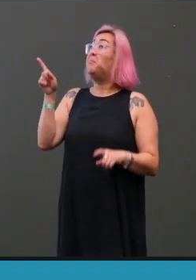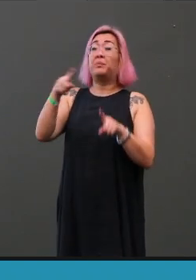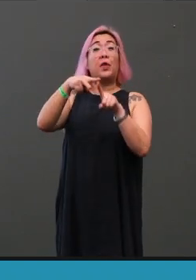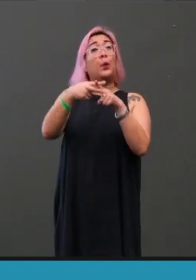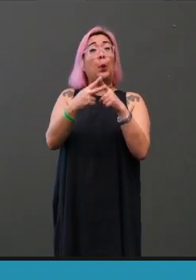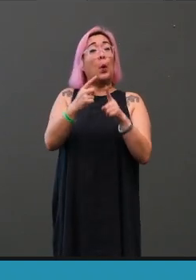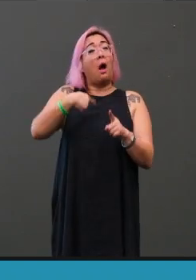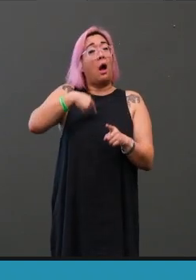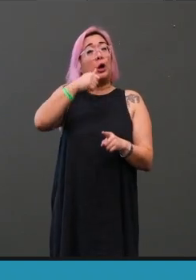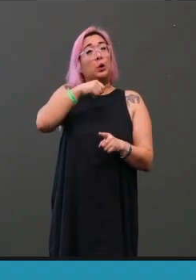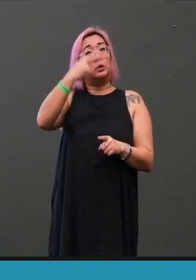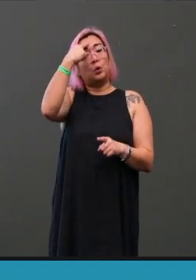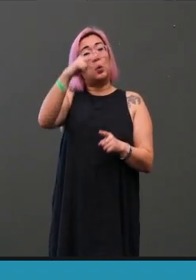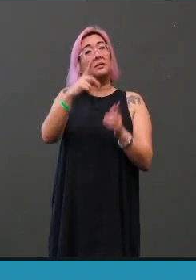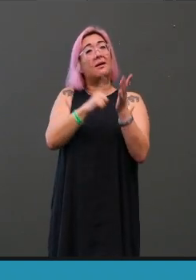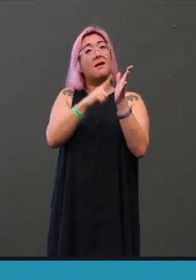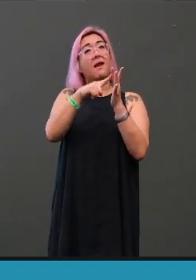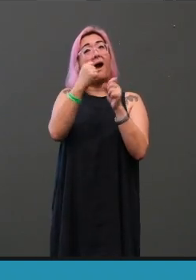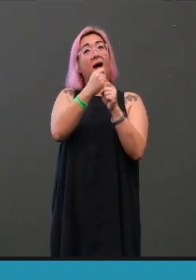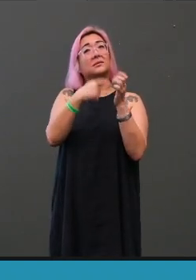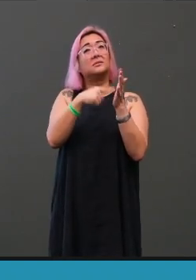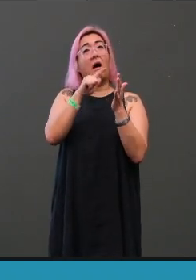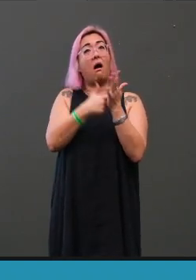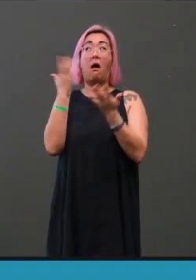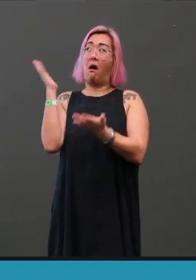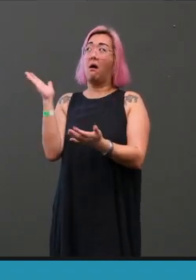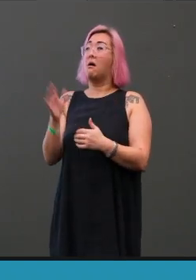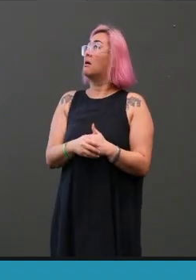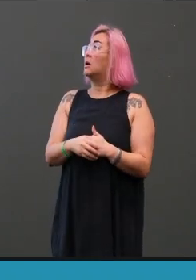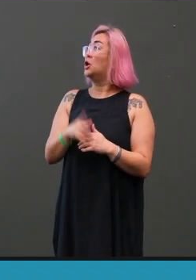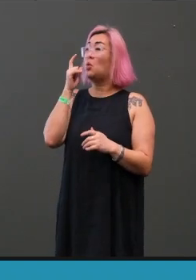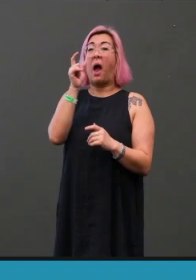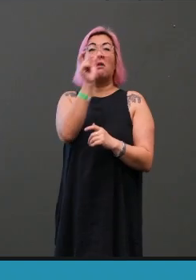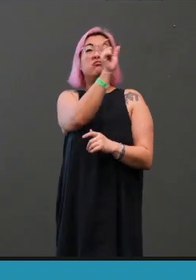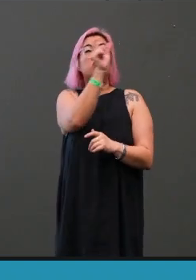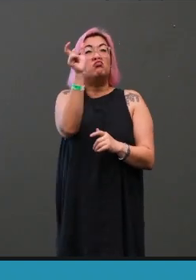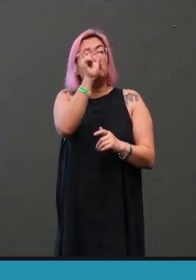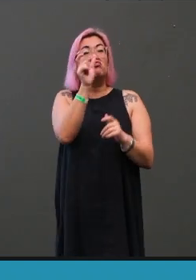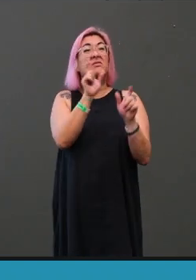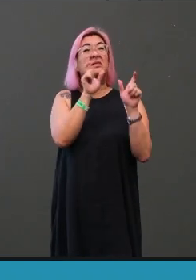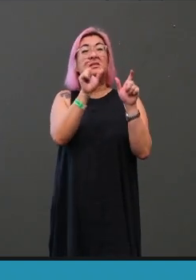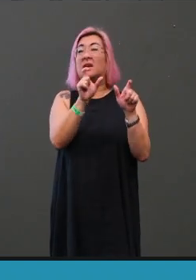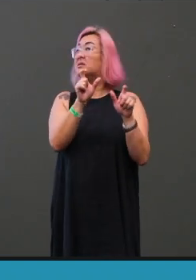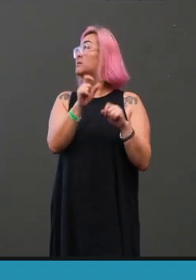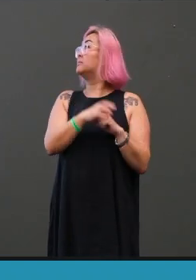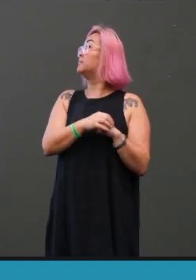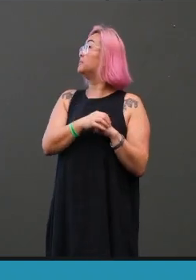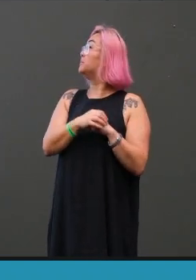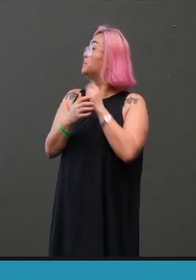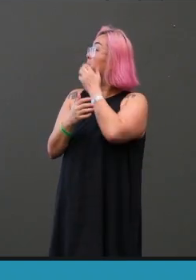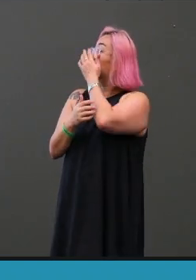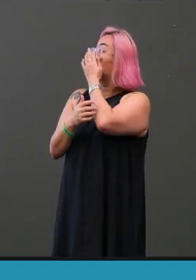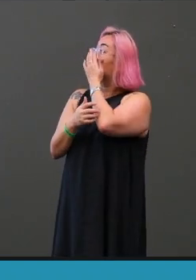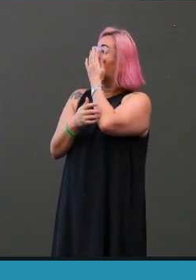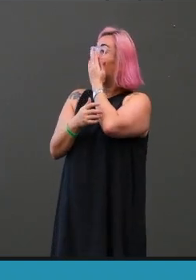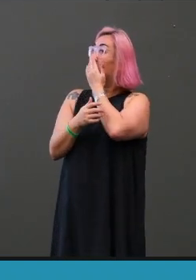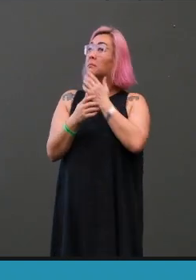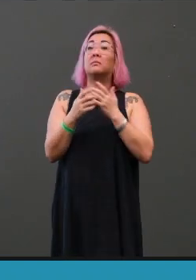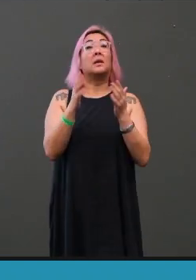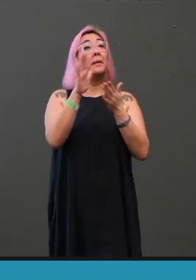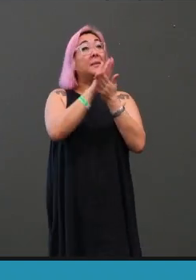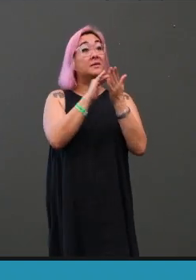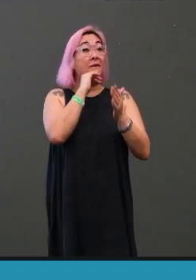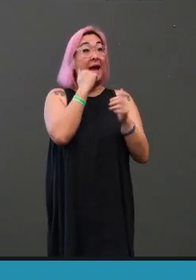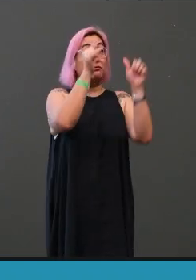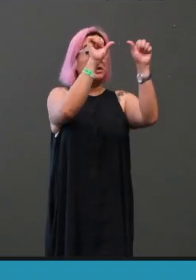create profiles for the settings you want to use. And then in a simple script, I could just call the Lighter program for every single character sprite and then tell it